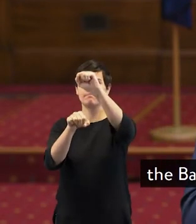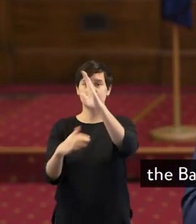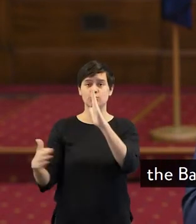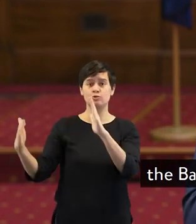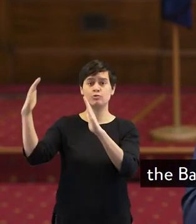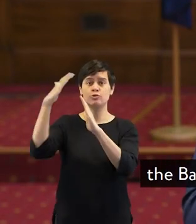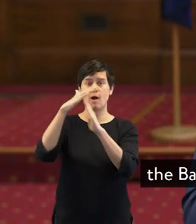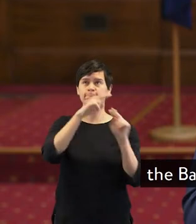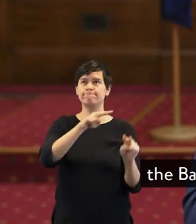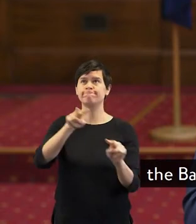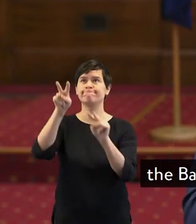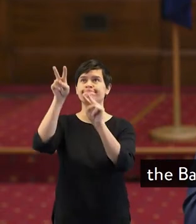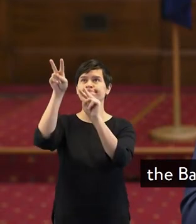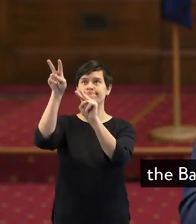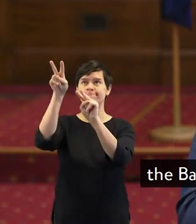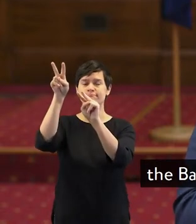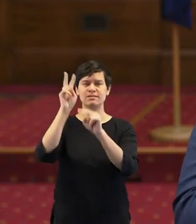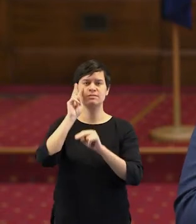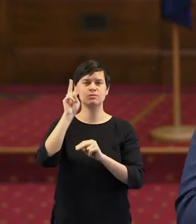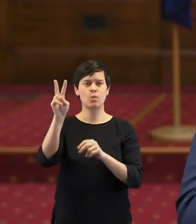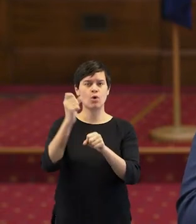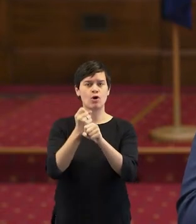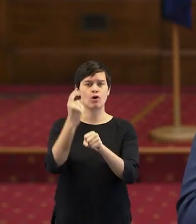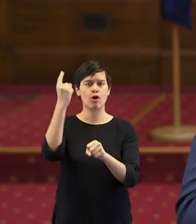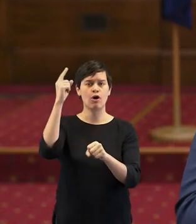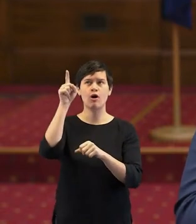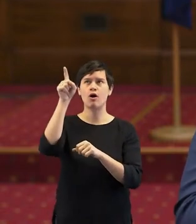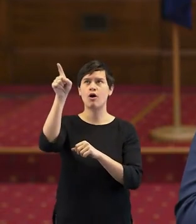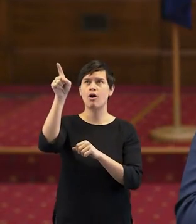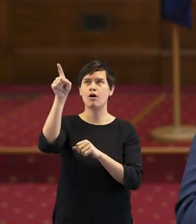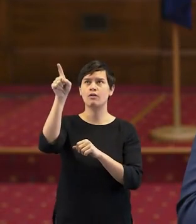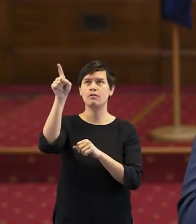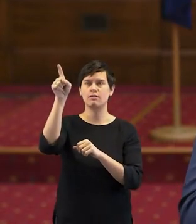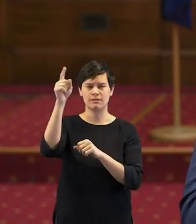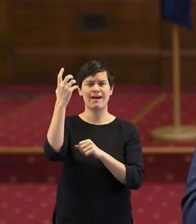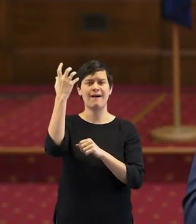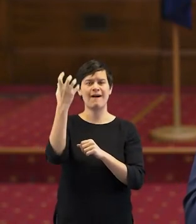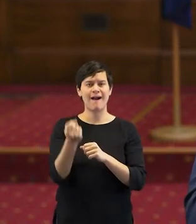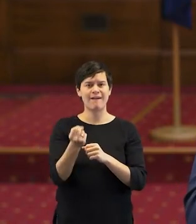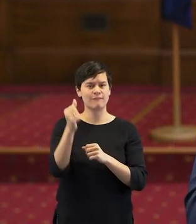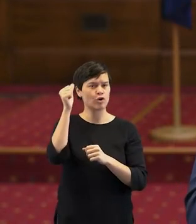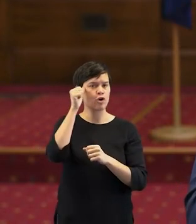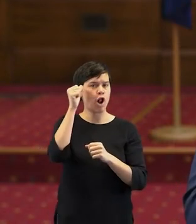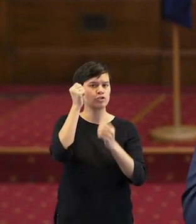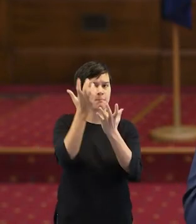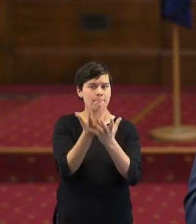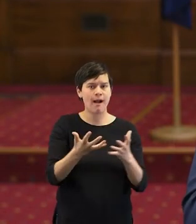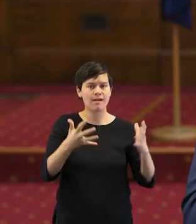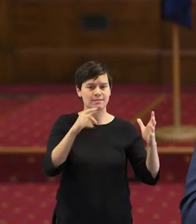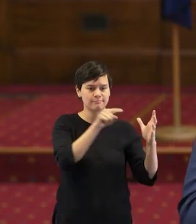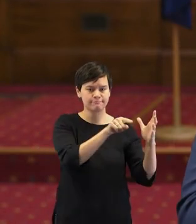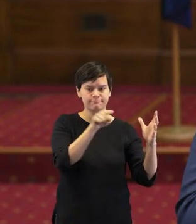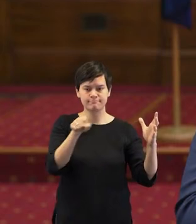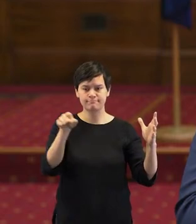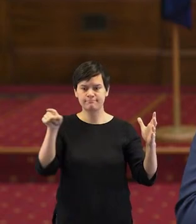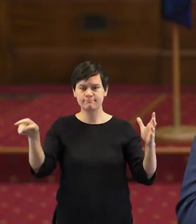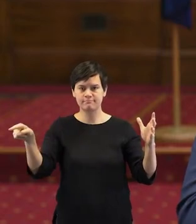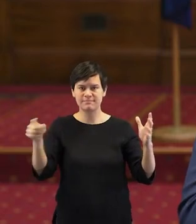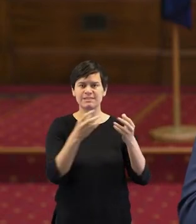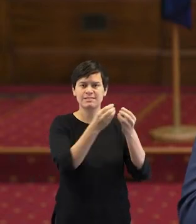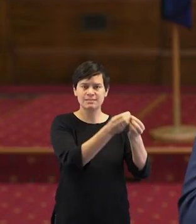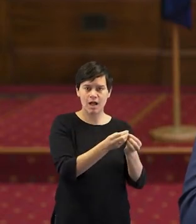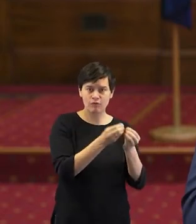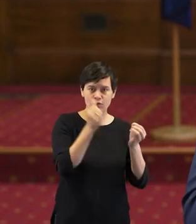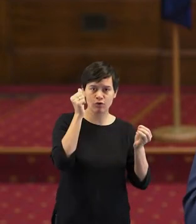ko te kete tū ātea, ko te kete aronui. Ka tiritiri a ka paupau wākirunga i a papatuānuku, ka puta te ira tangata ki te